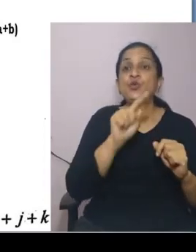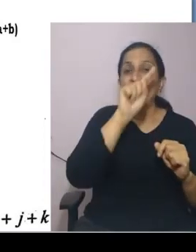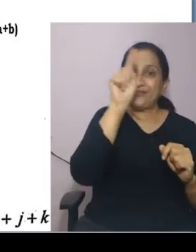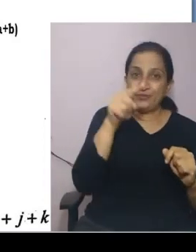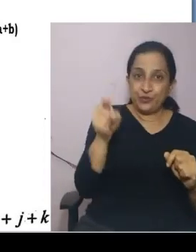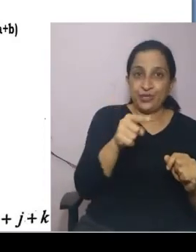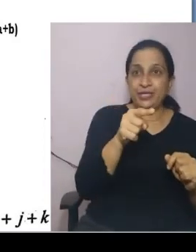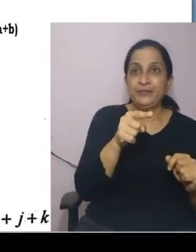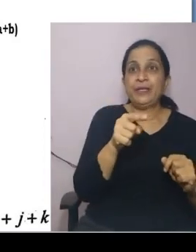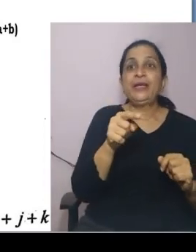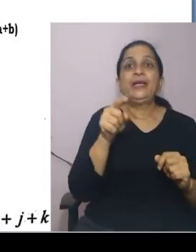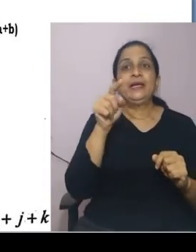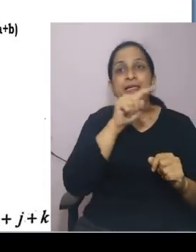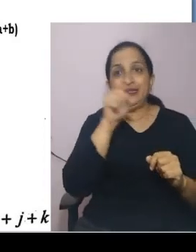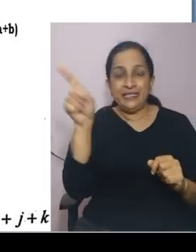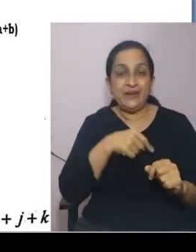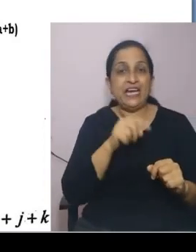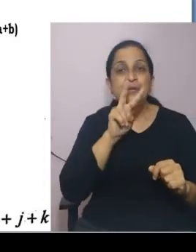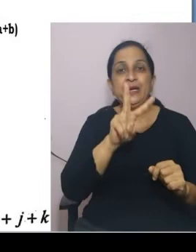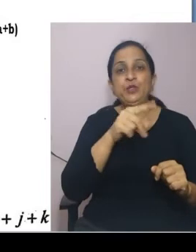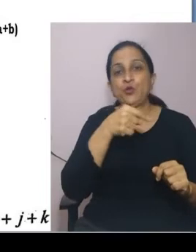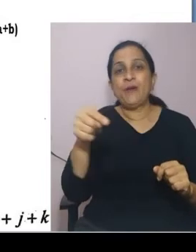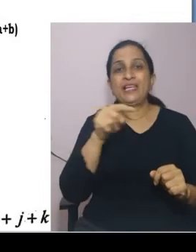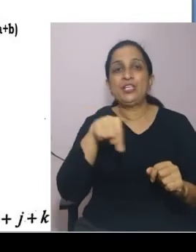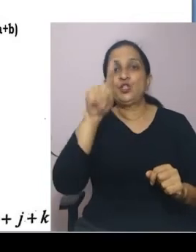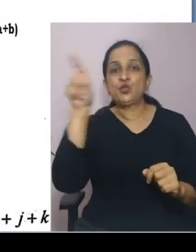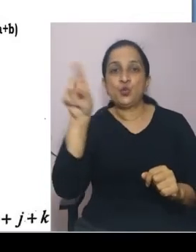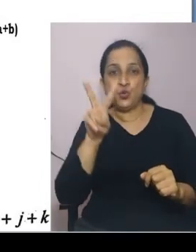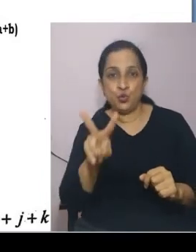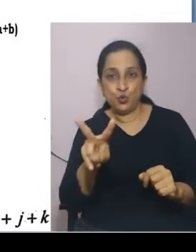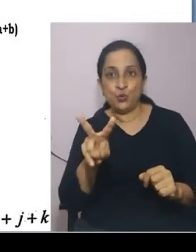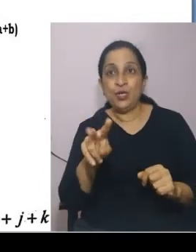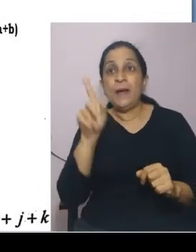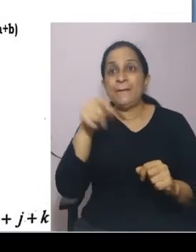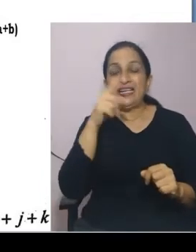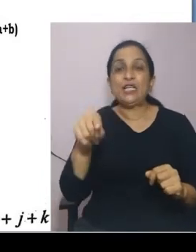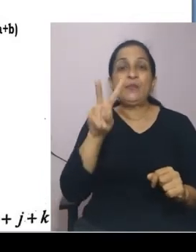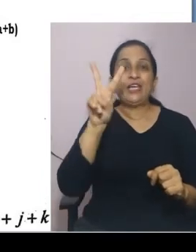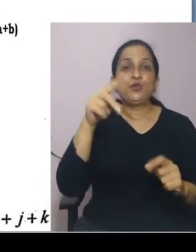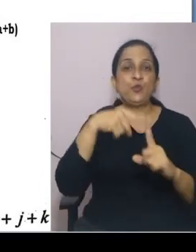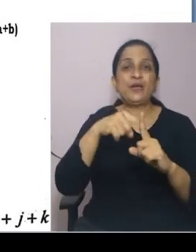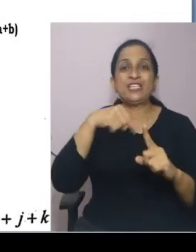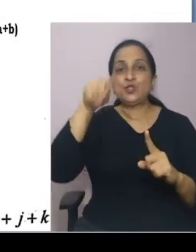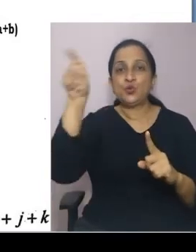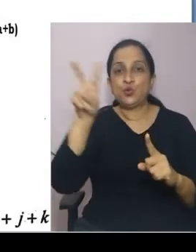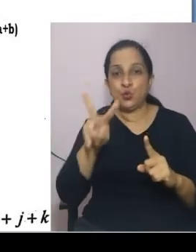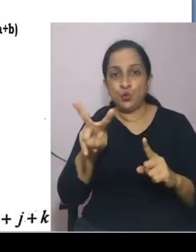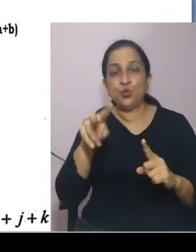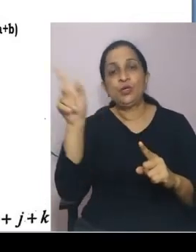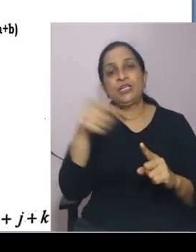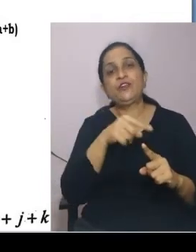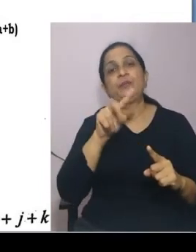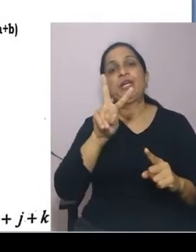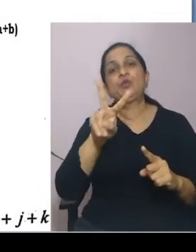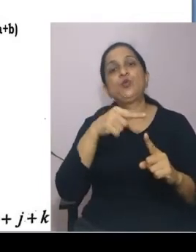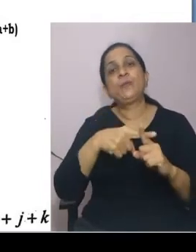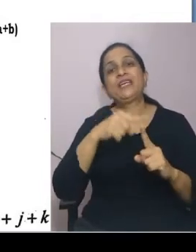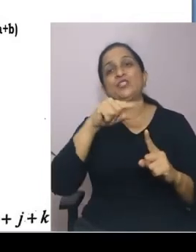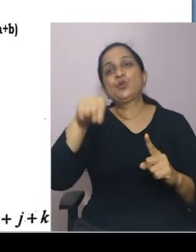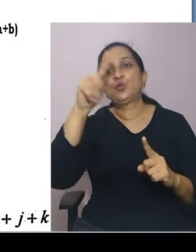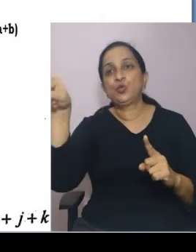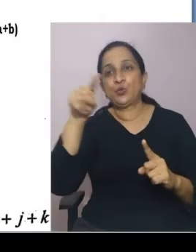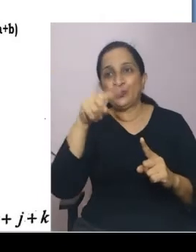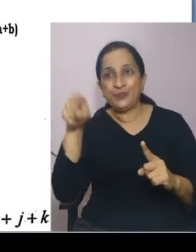this divided by this. So it becomes this numerator 3 into 2 plus root 2 divided